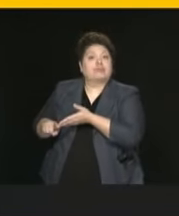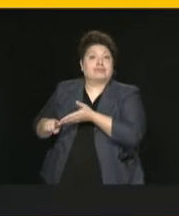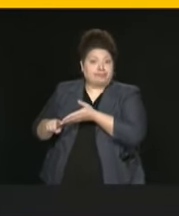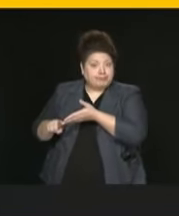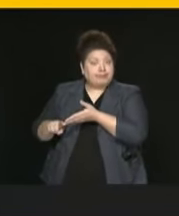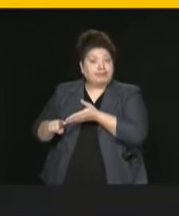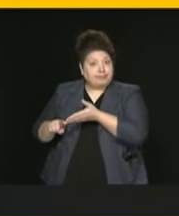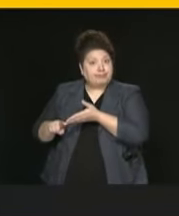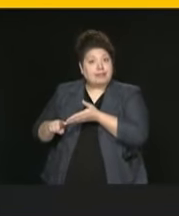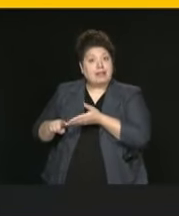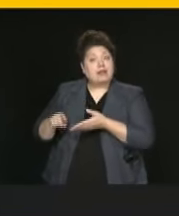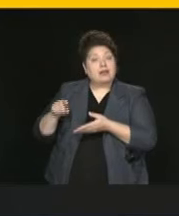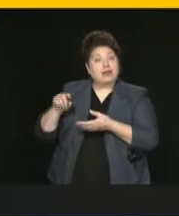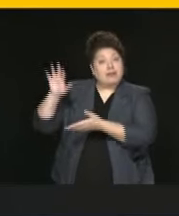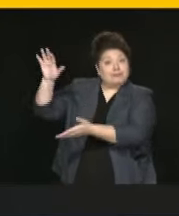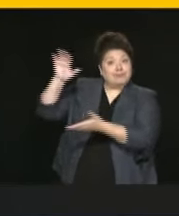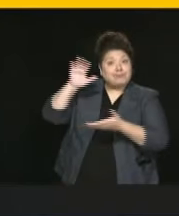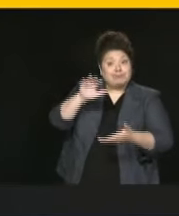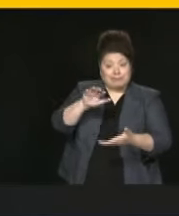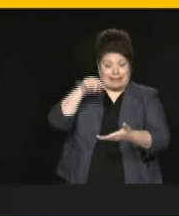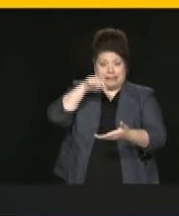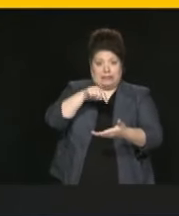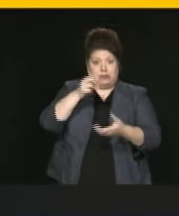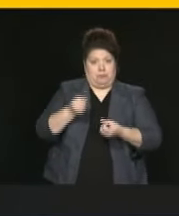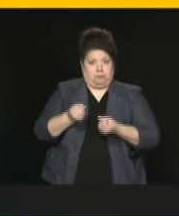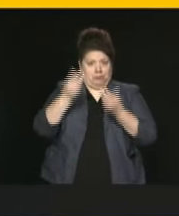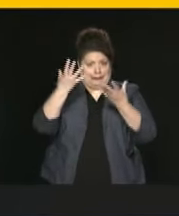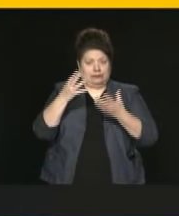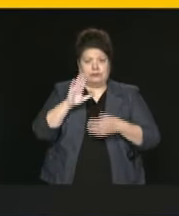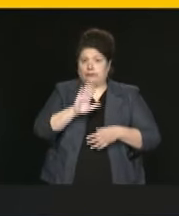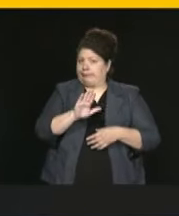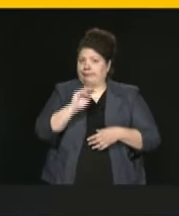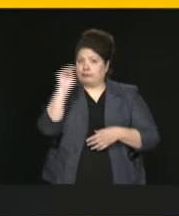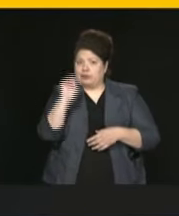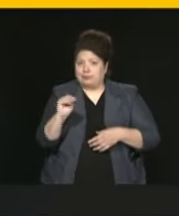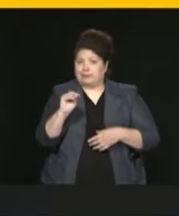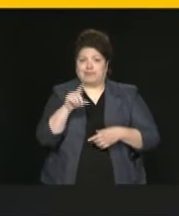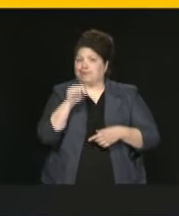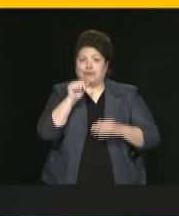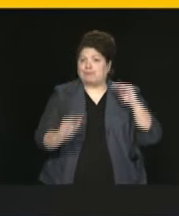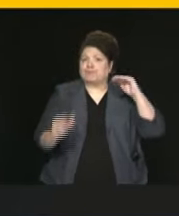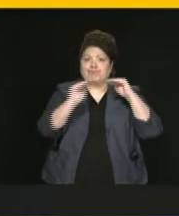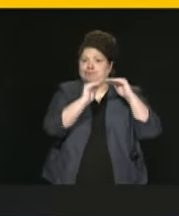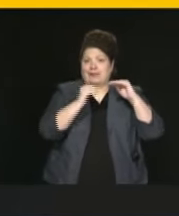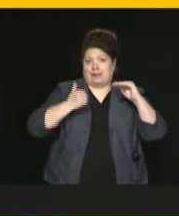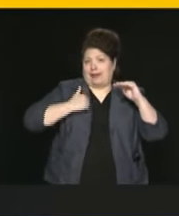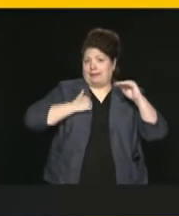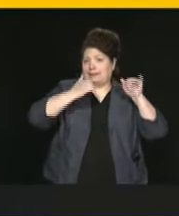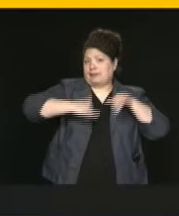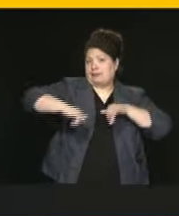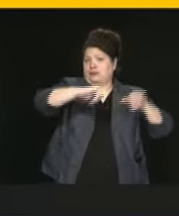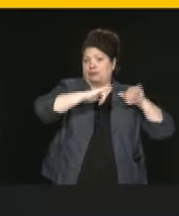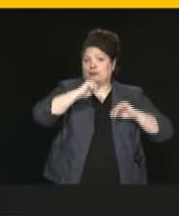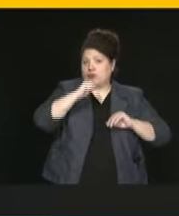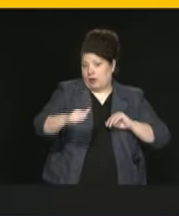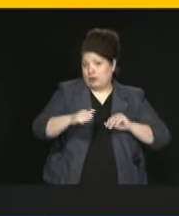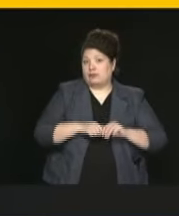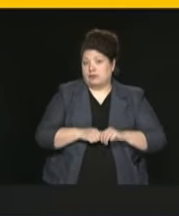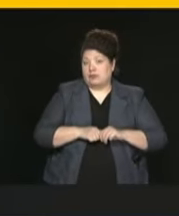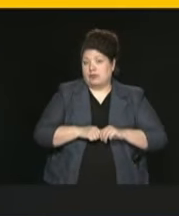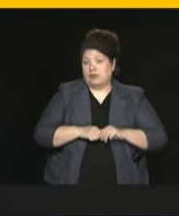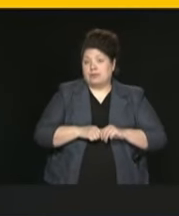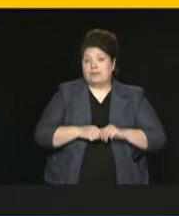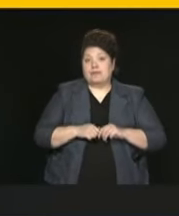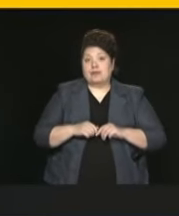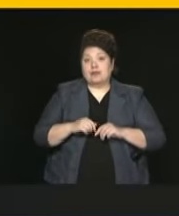our standards. So, and just to say that none of them have been distributed for